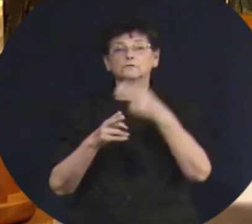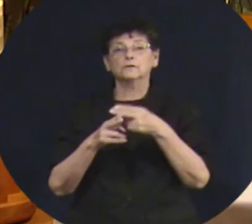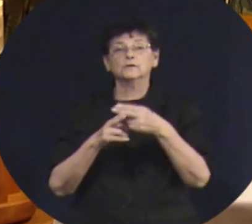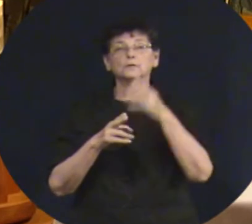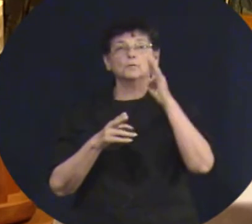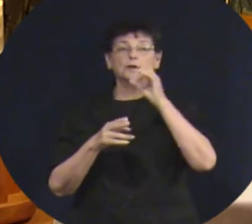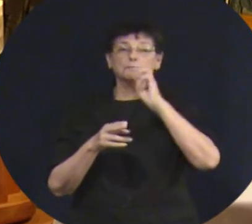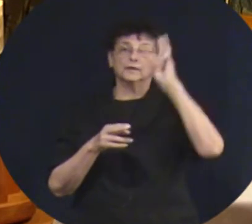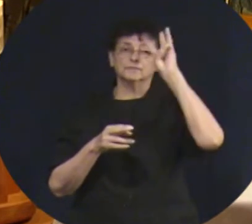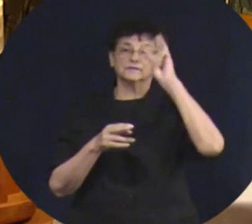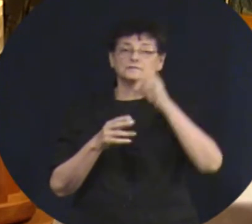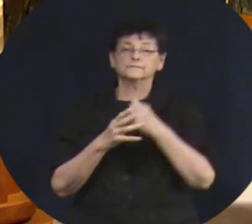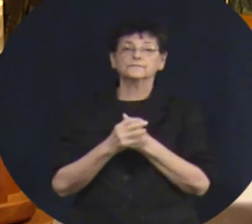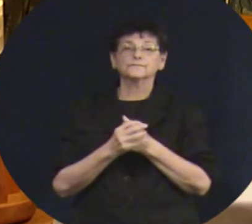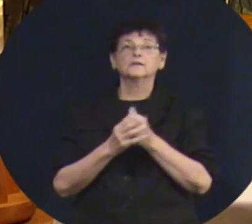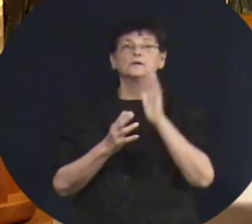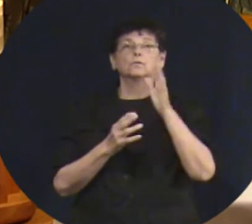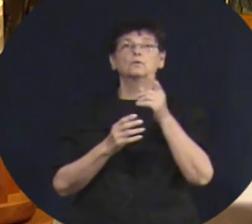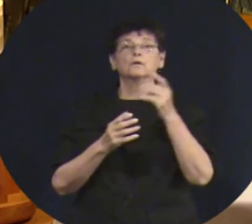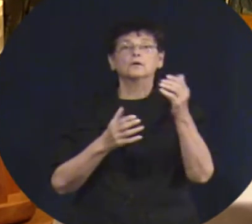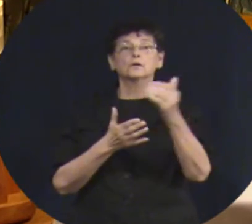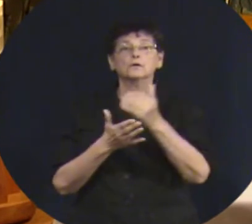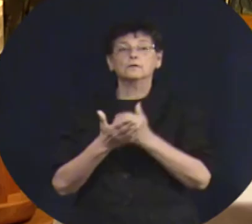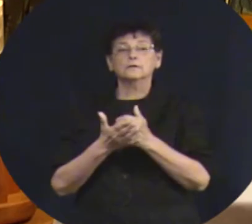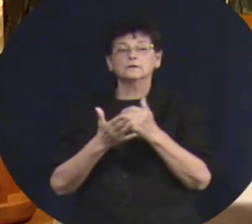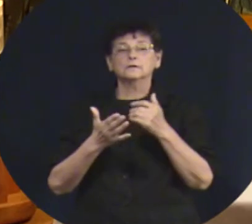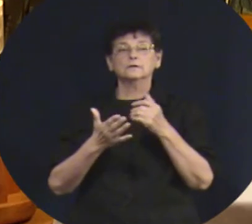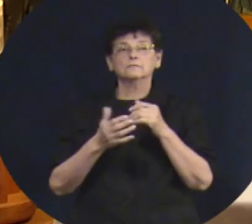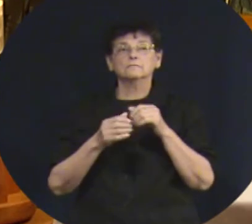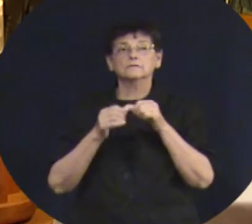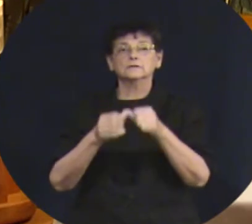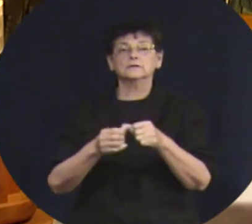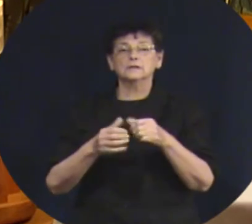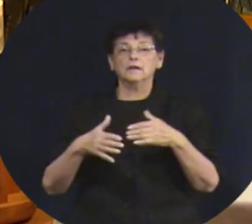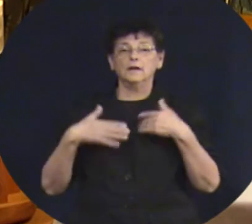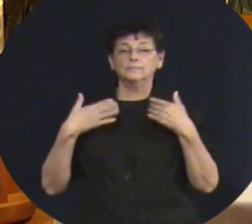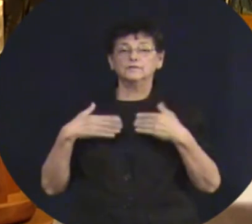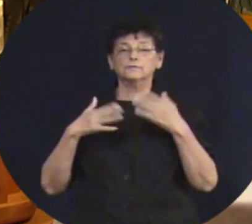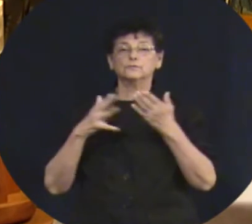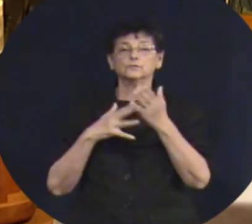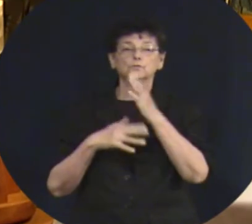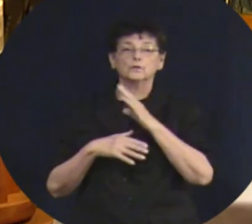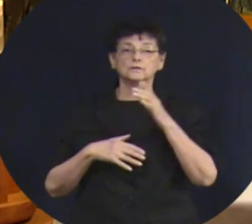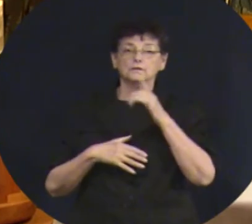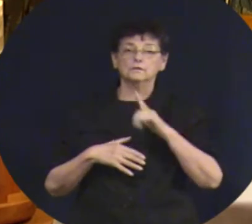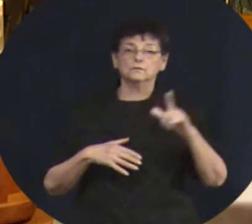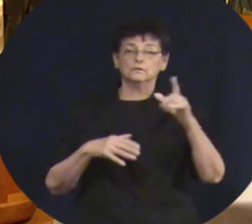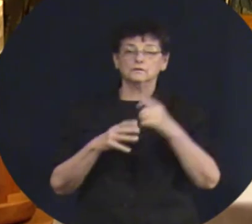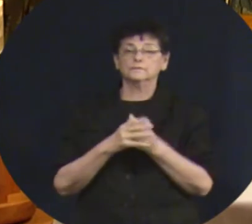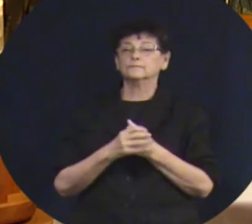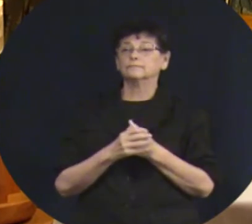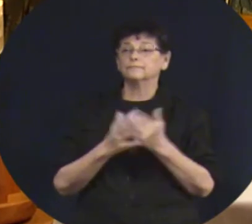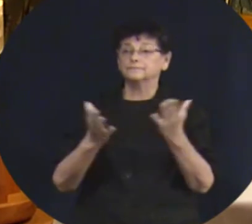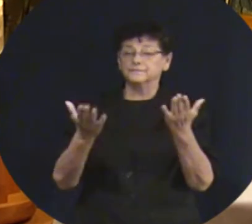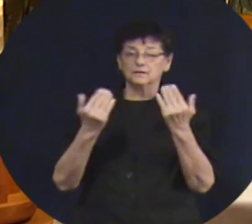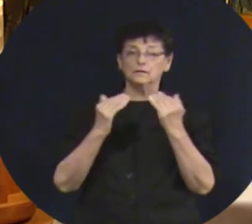by baptism, they may attain unending happiness. Through Christ our